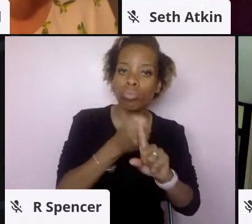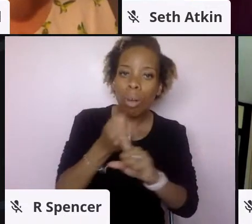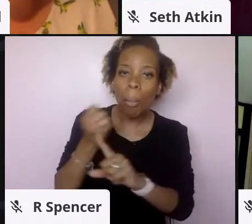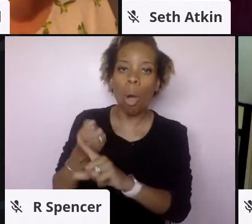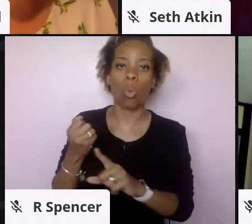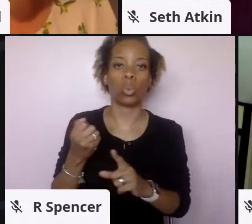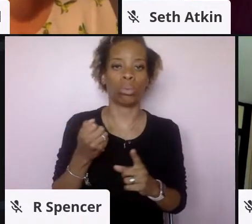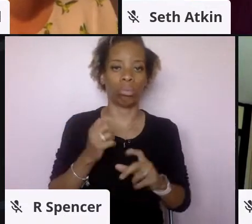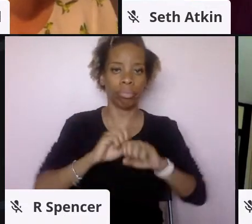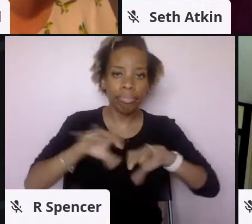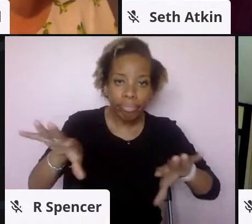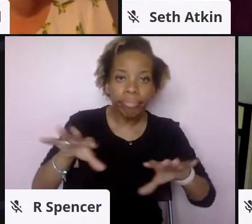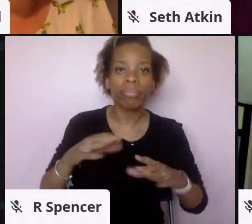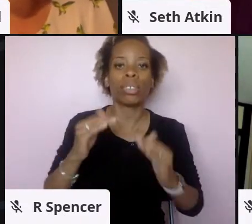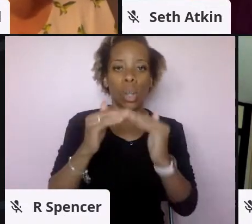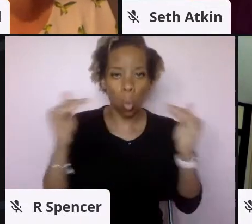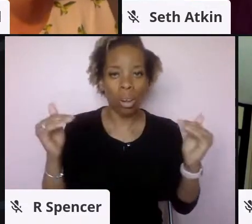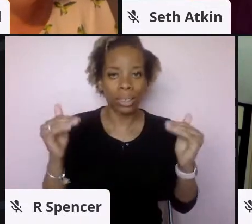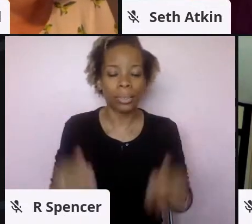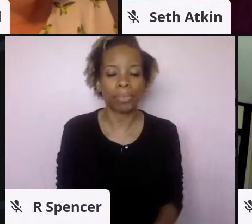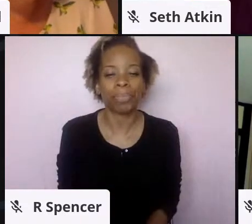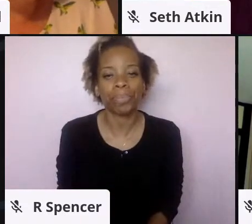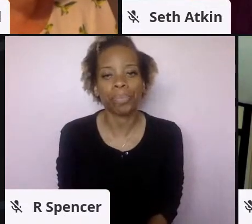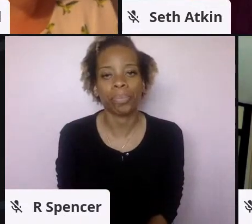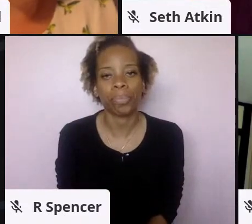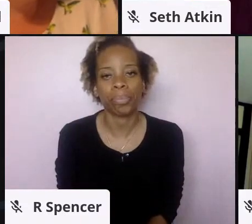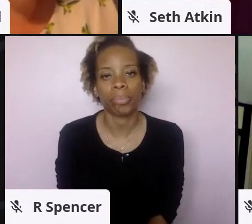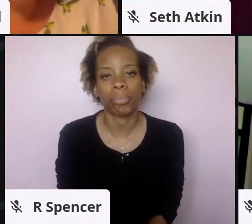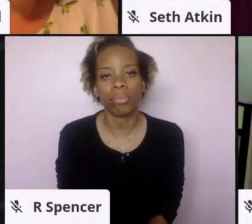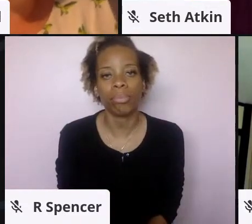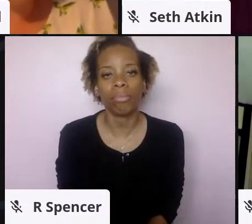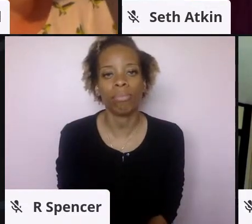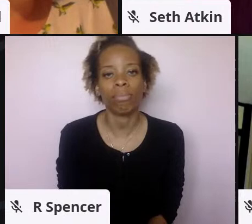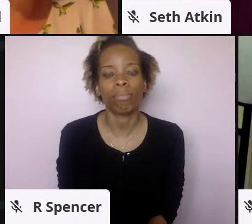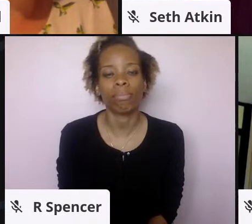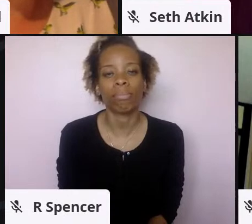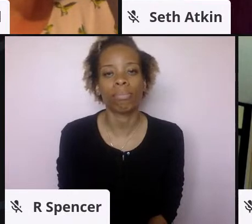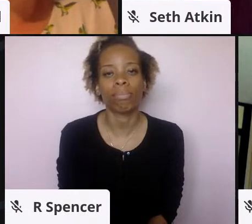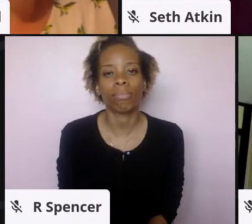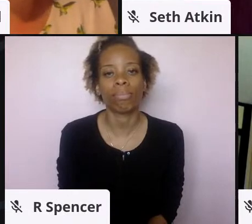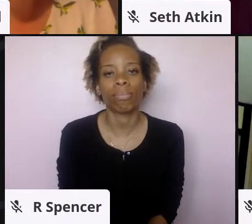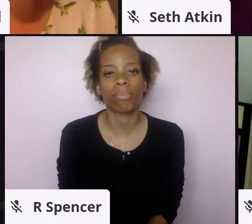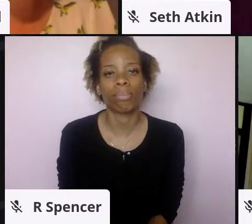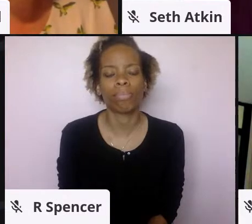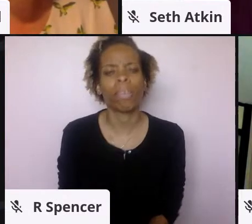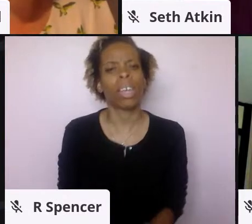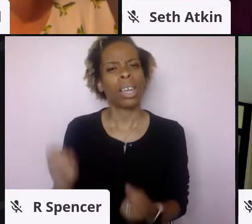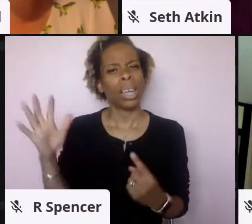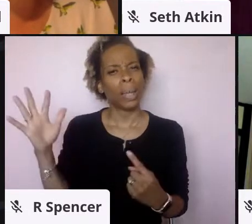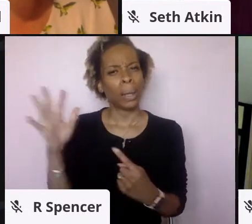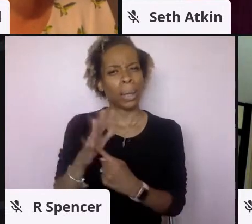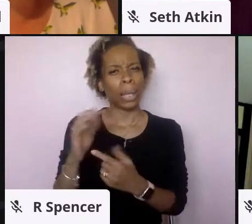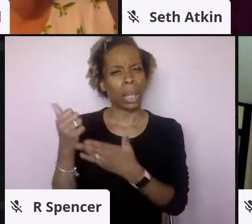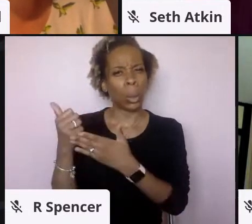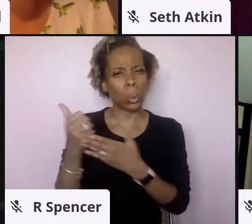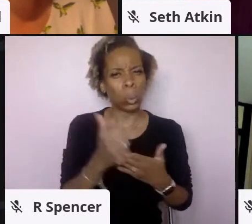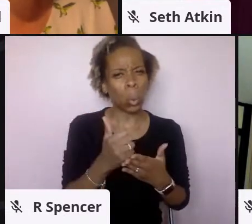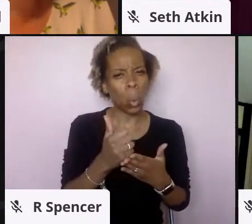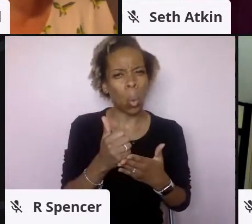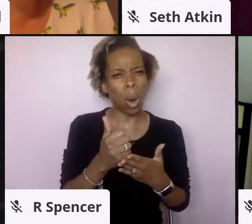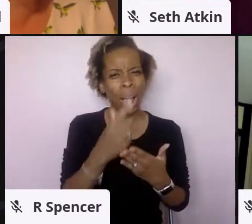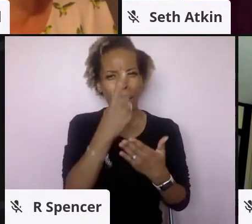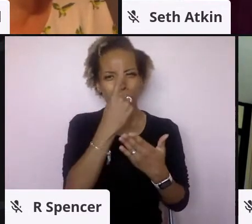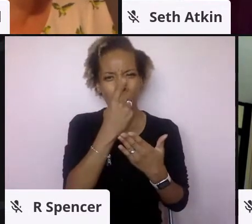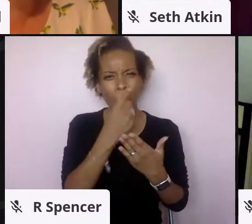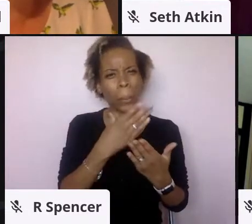moving on to think about some of the key tools that we can use to help ensure that